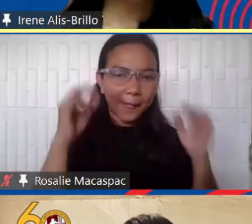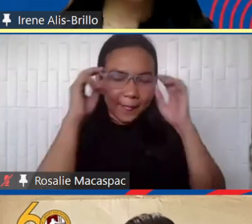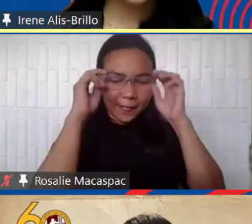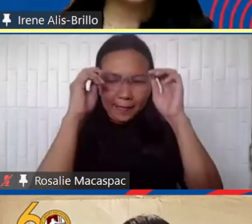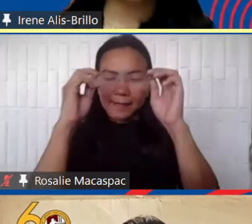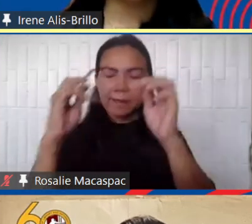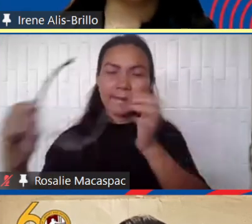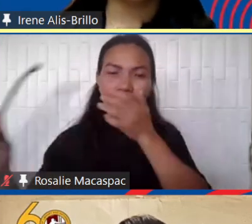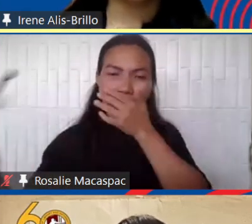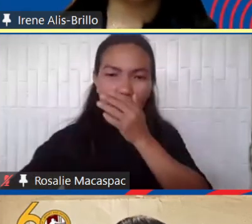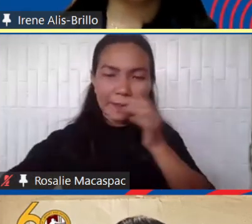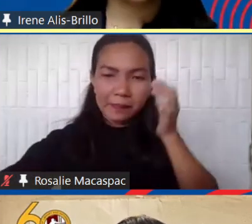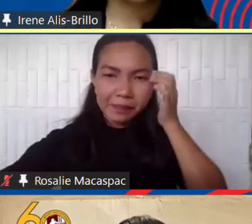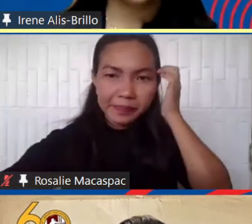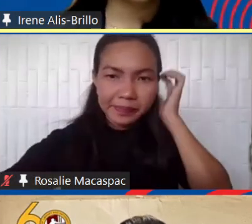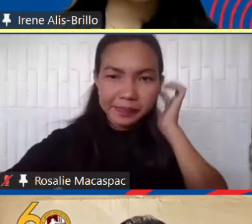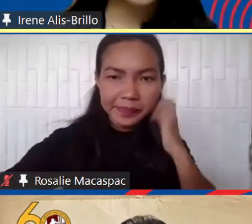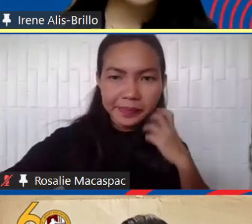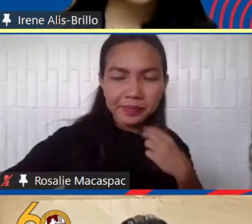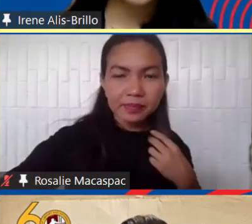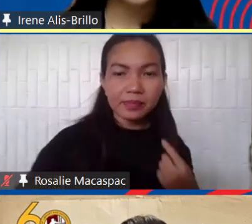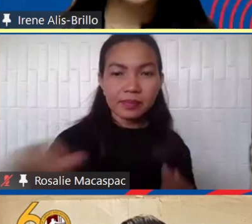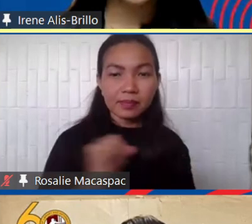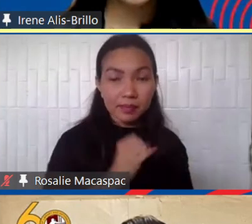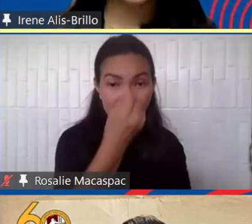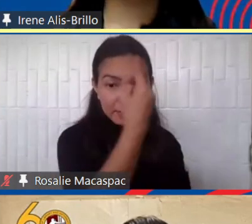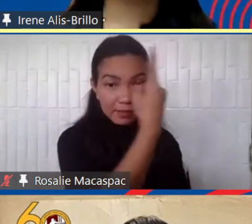I understand the